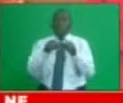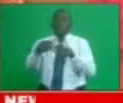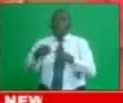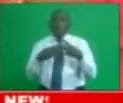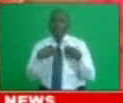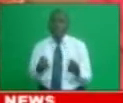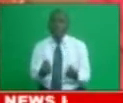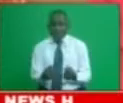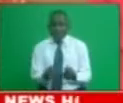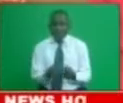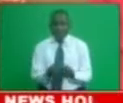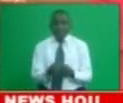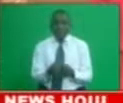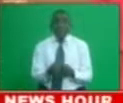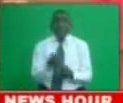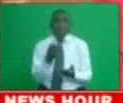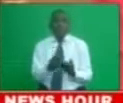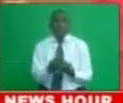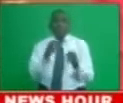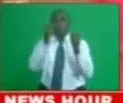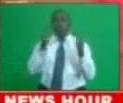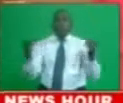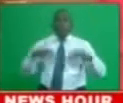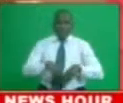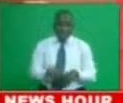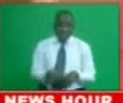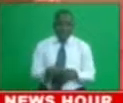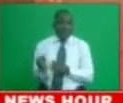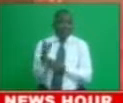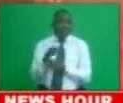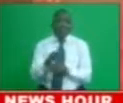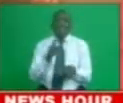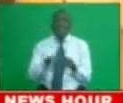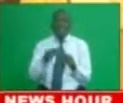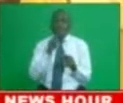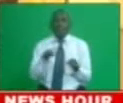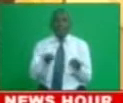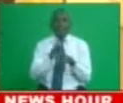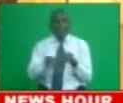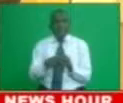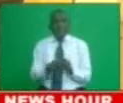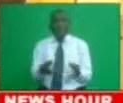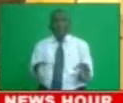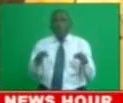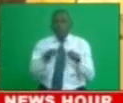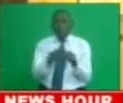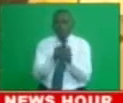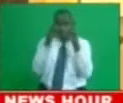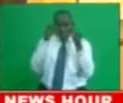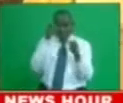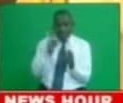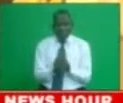managed, stocks may collapse and fishing may cease to be economically viable. The conference was under the